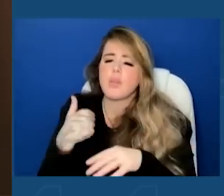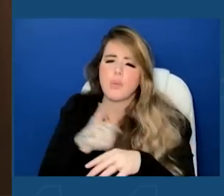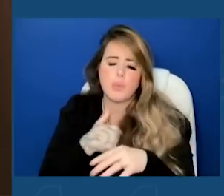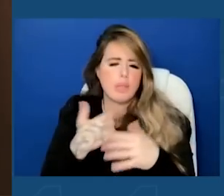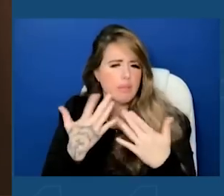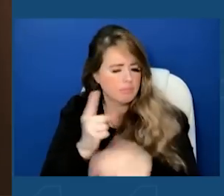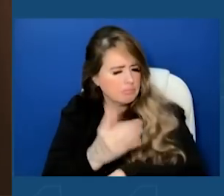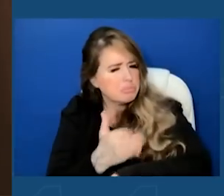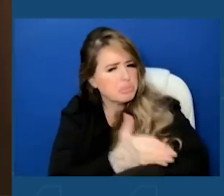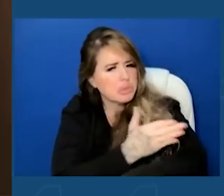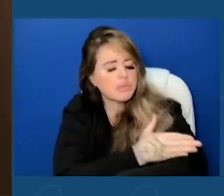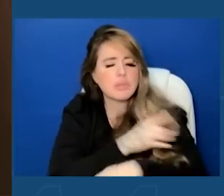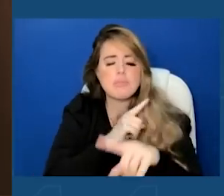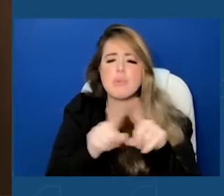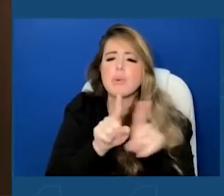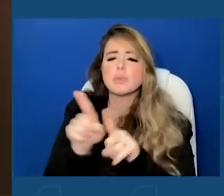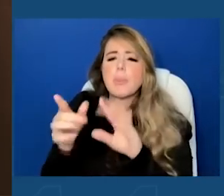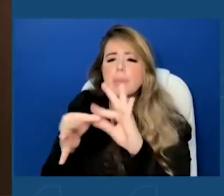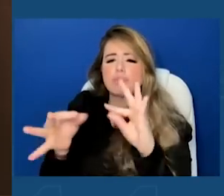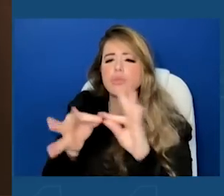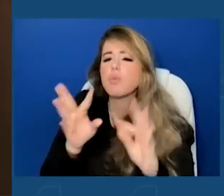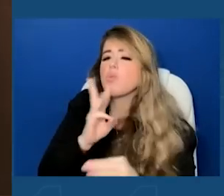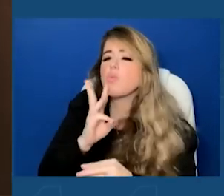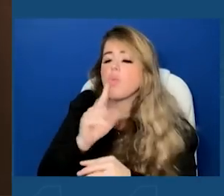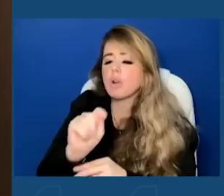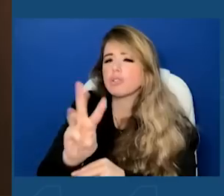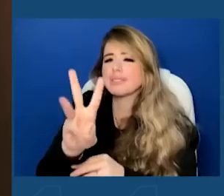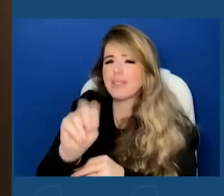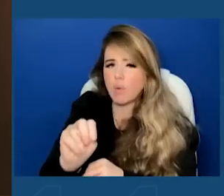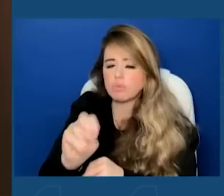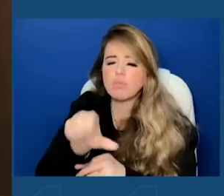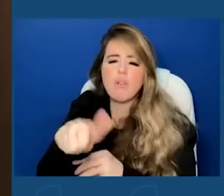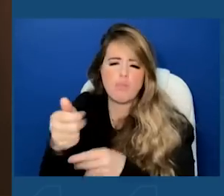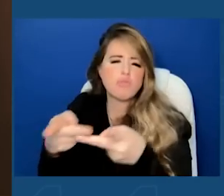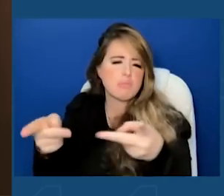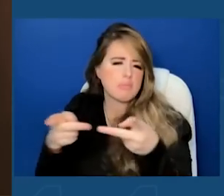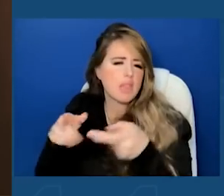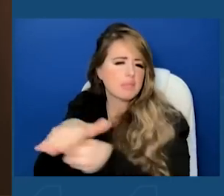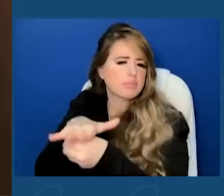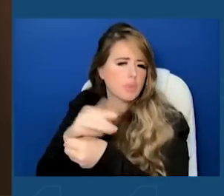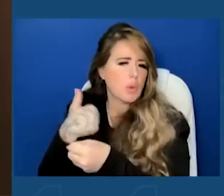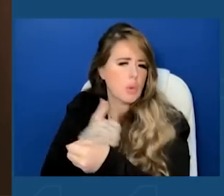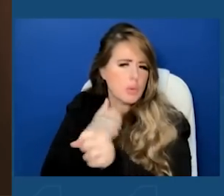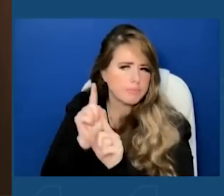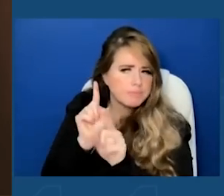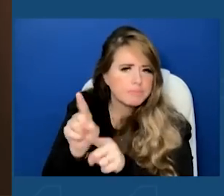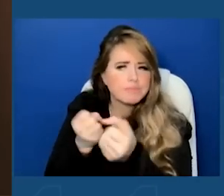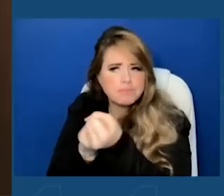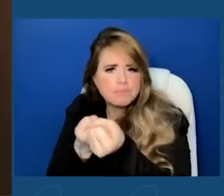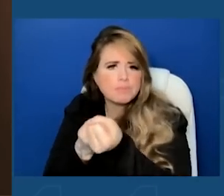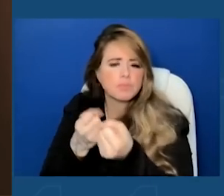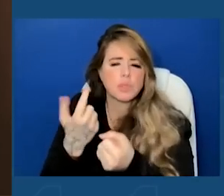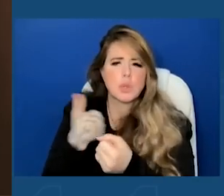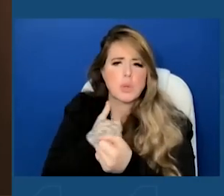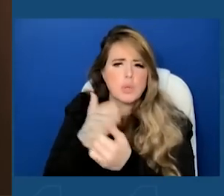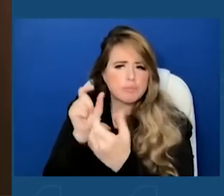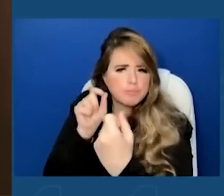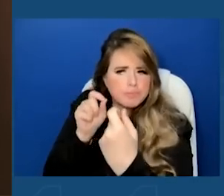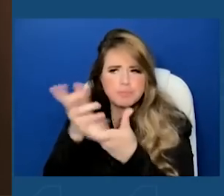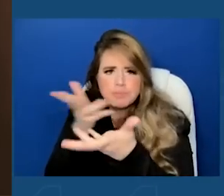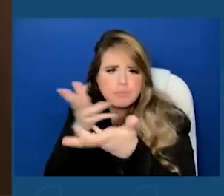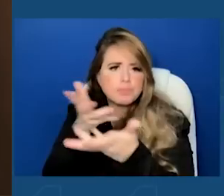on in Watertown, another site in the state that we're responsible for assisting with, in constant communication with their leadership team, the